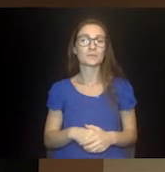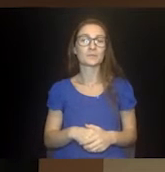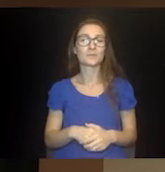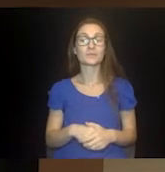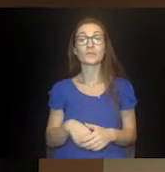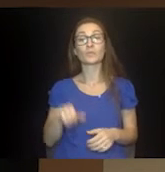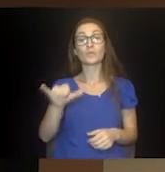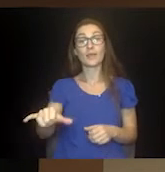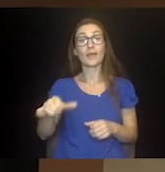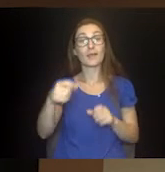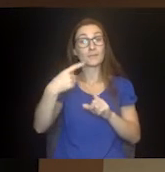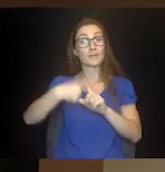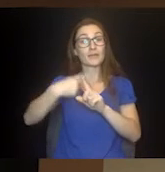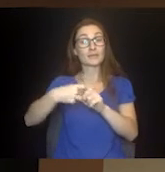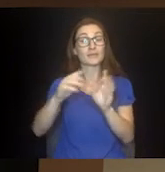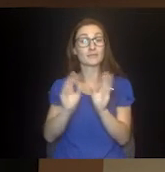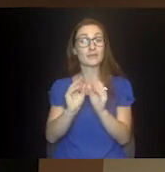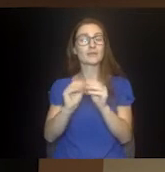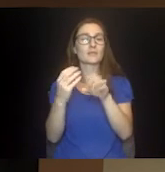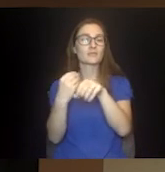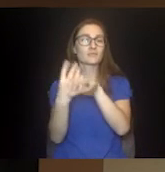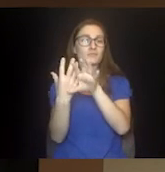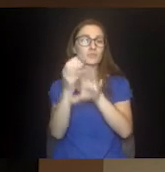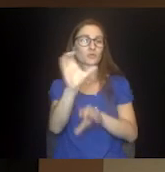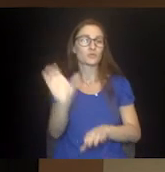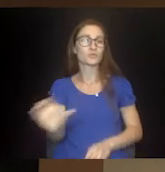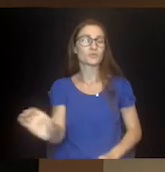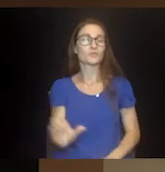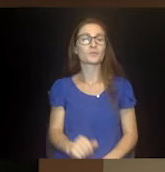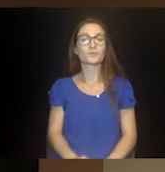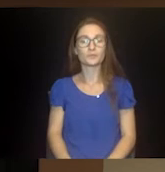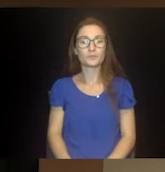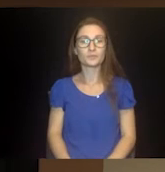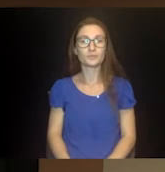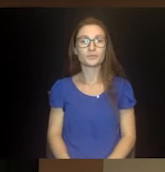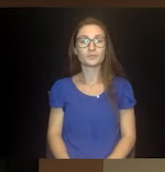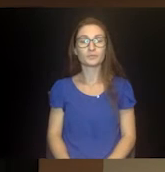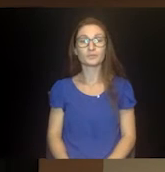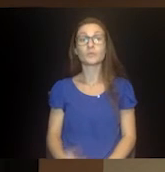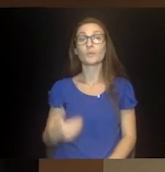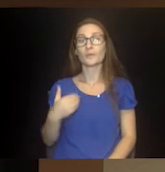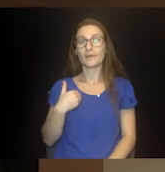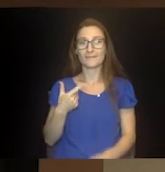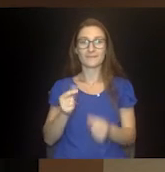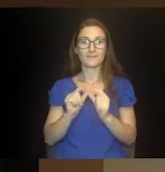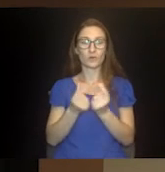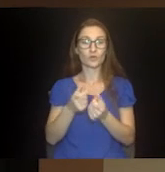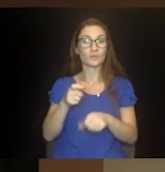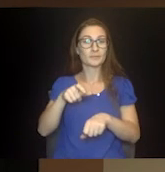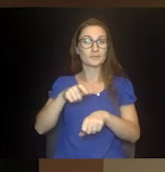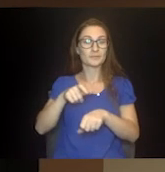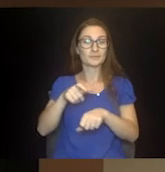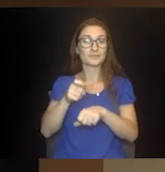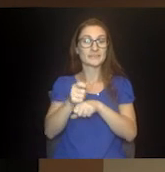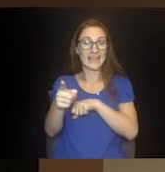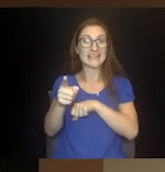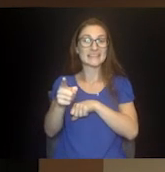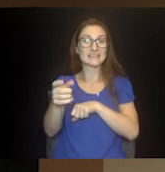our meetings, our monthly meetings on Zoom, and we have an ongoing